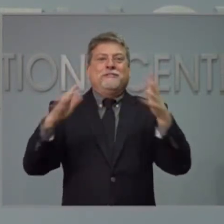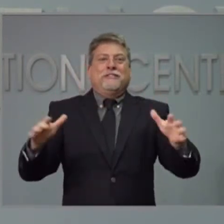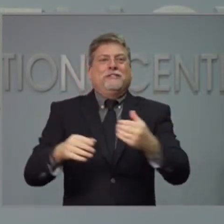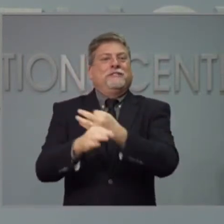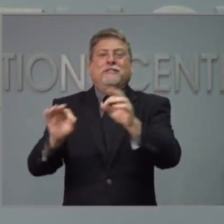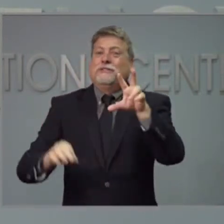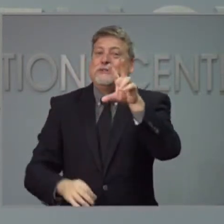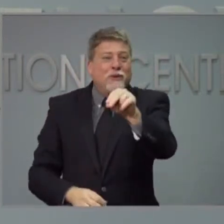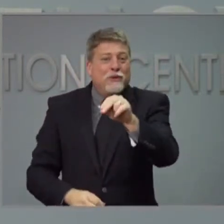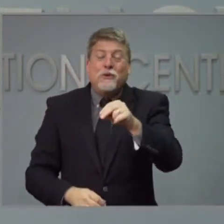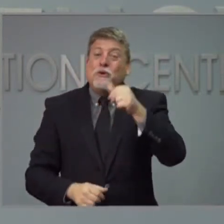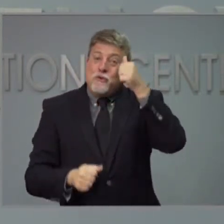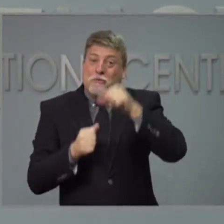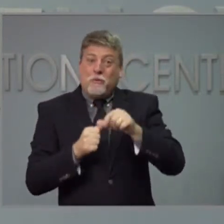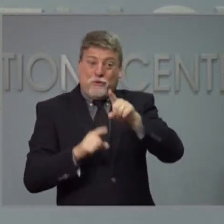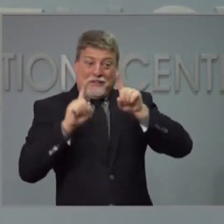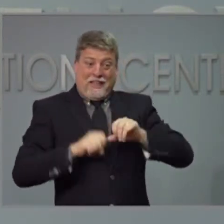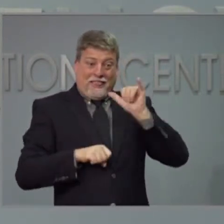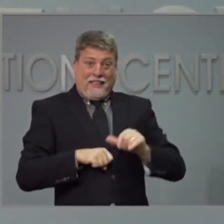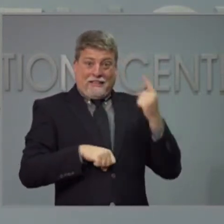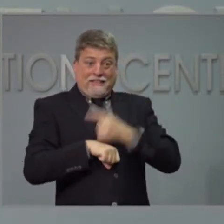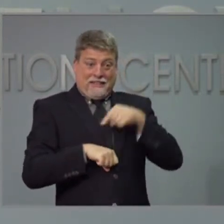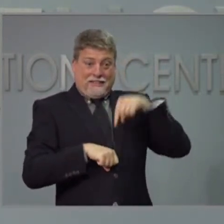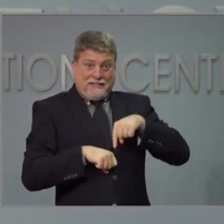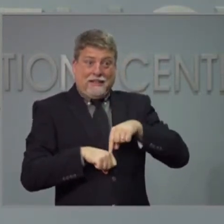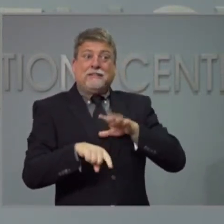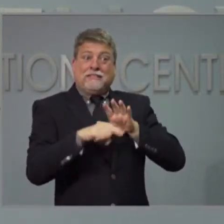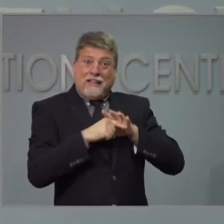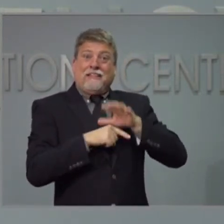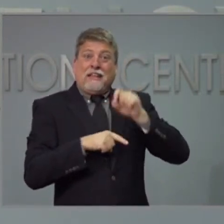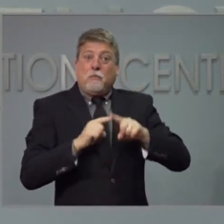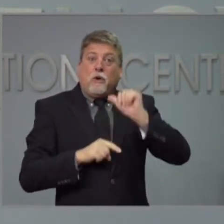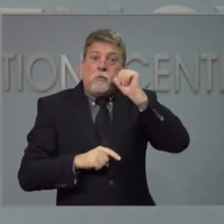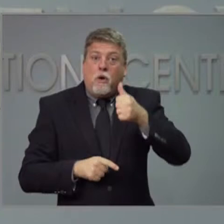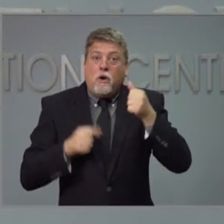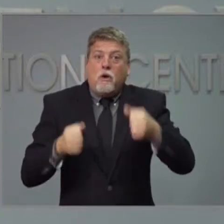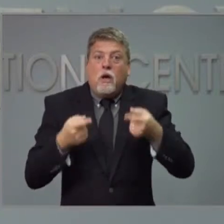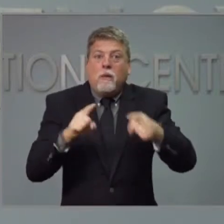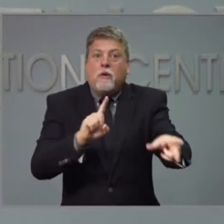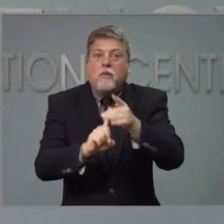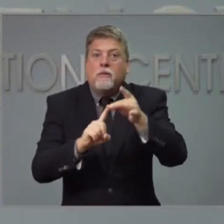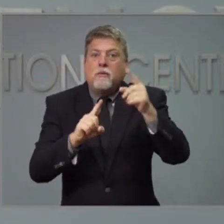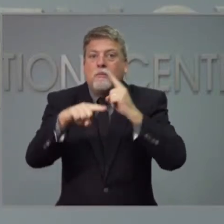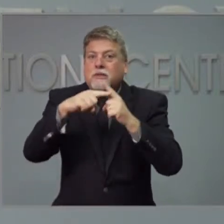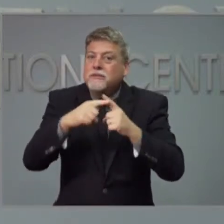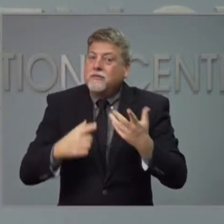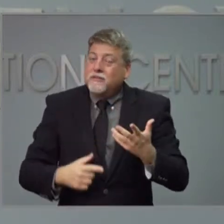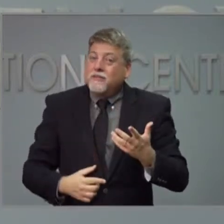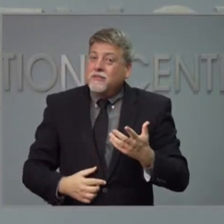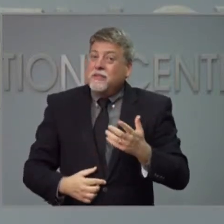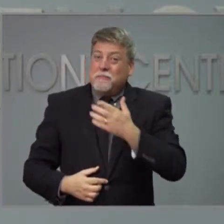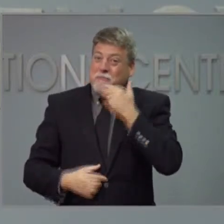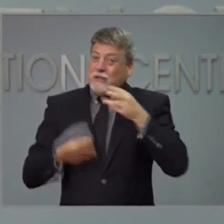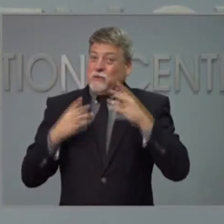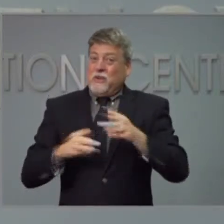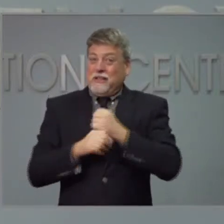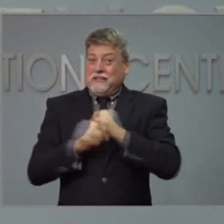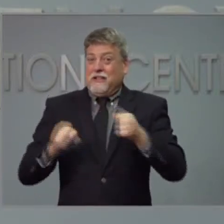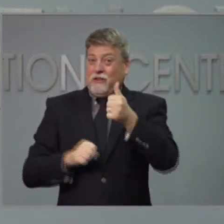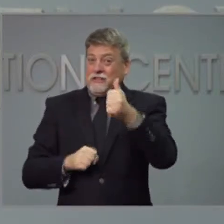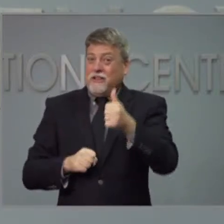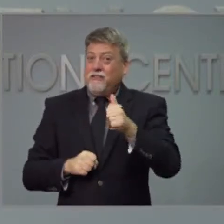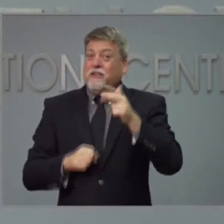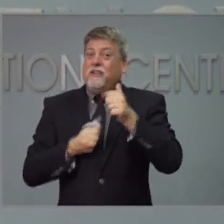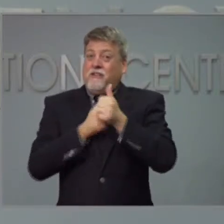cases. Students and anyone else who gets a test should still practice the 3 W's. Okay, that was a